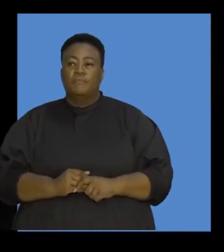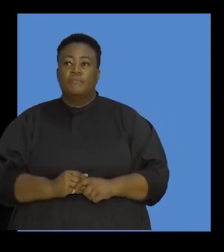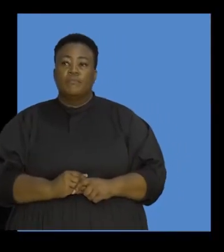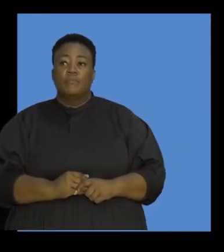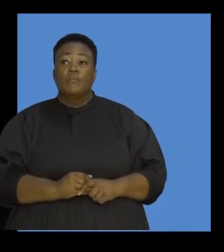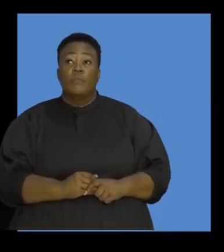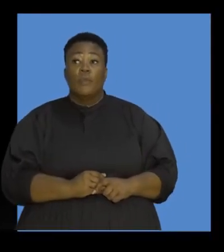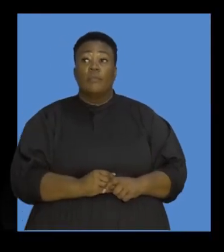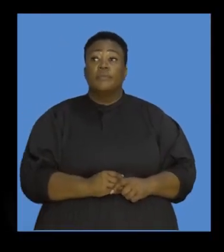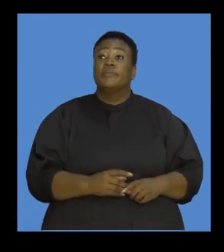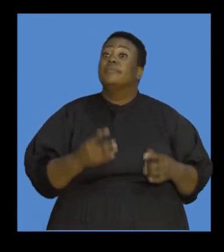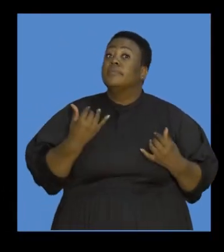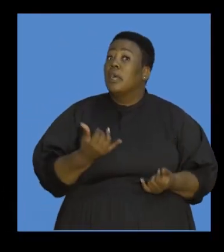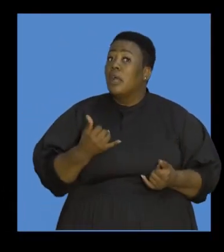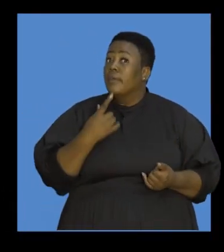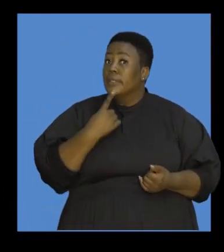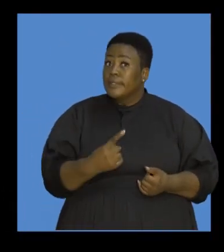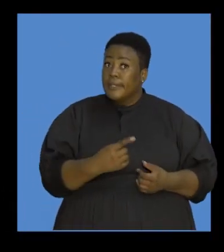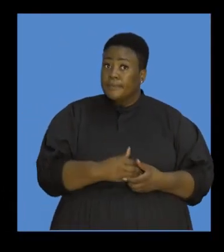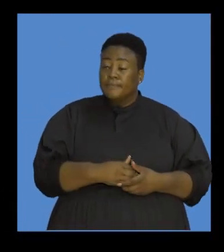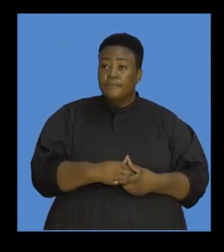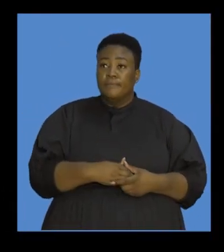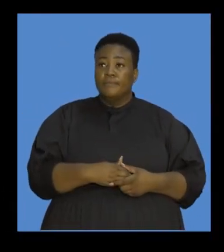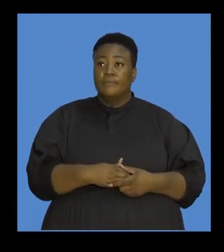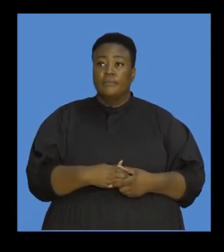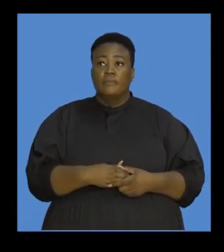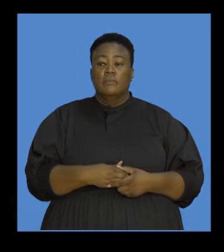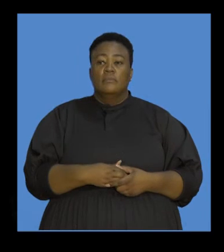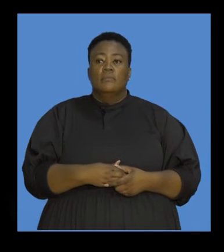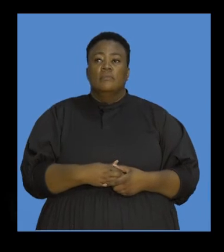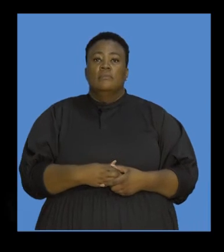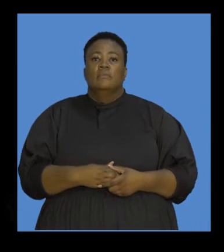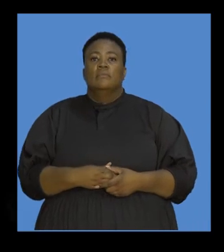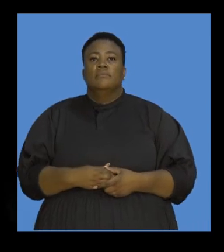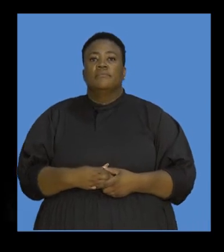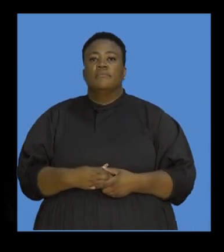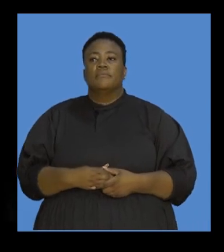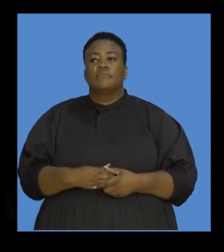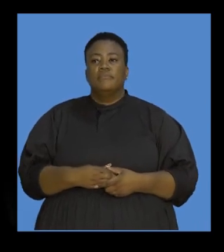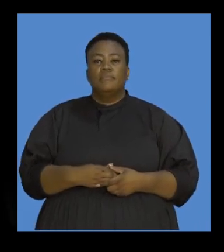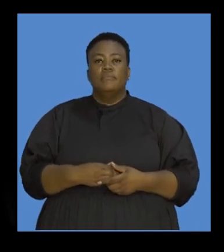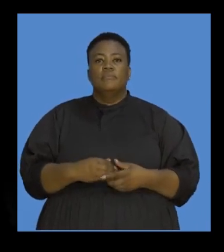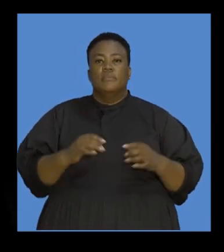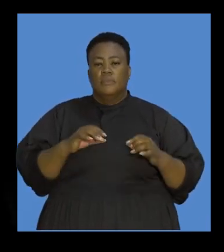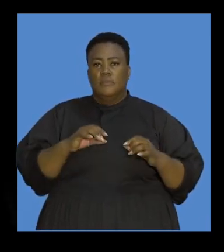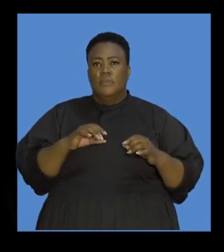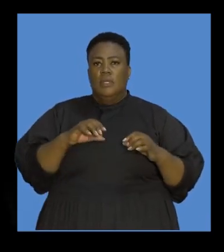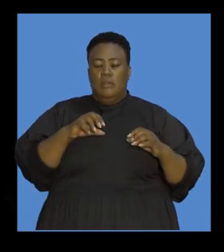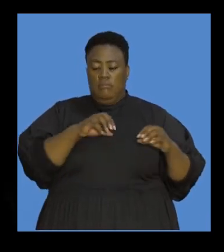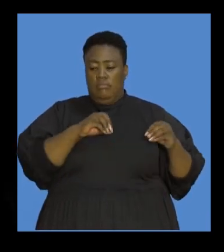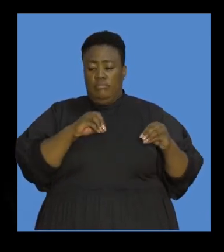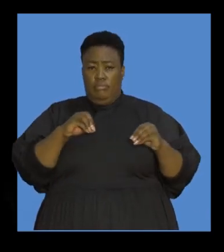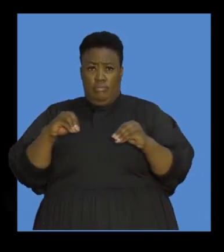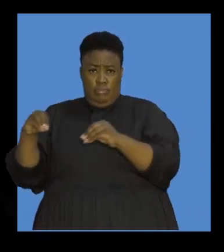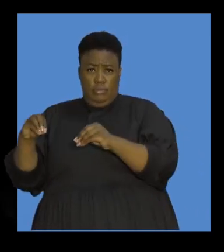Next one. Now they say to me, it accelerates to the right.